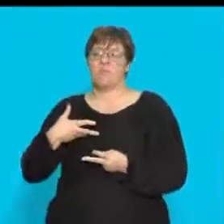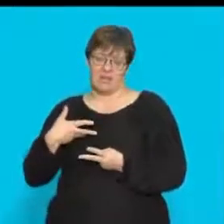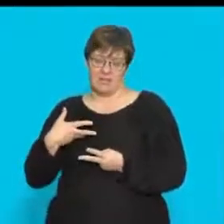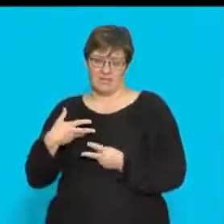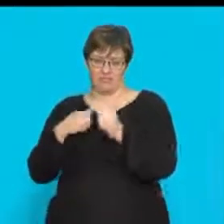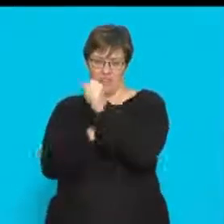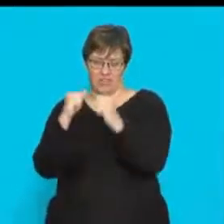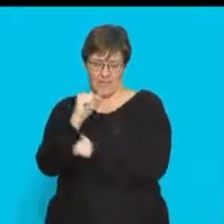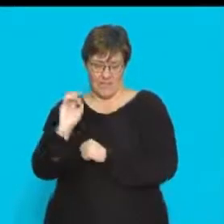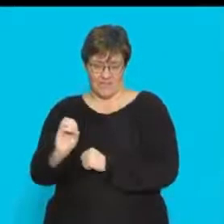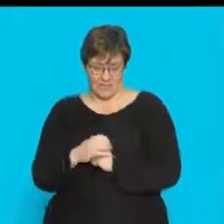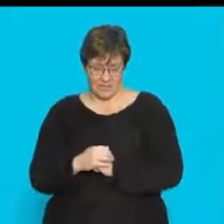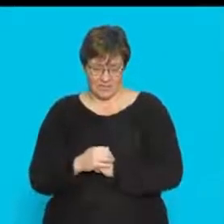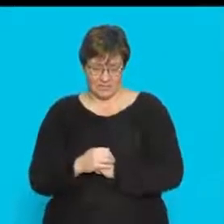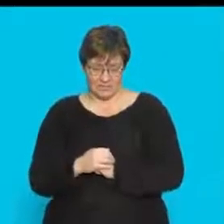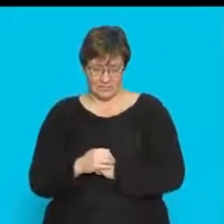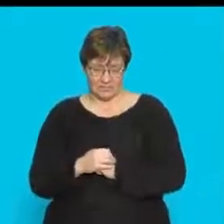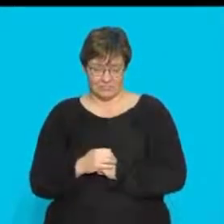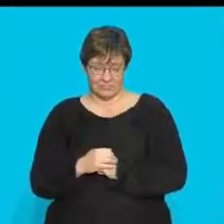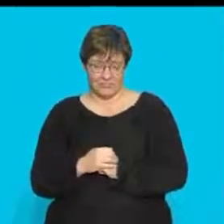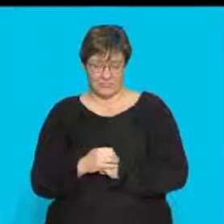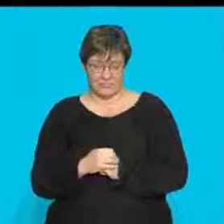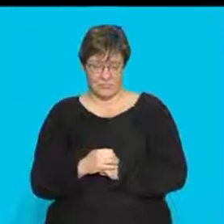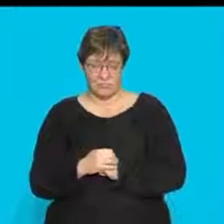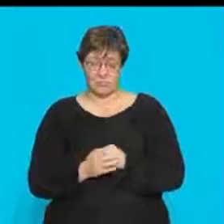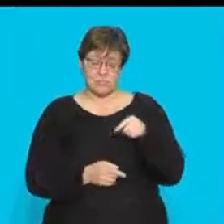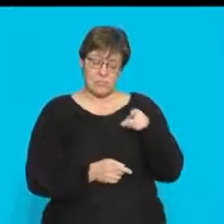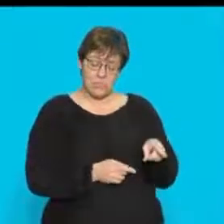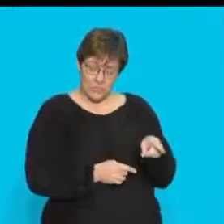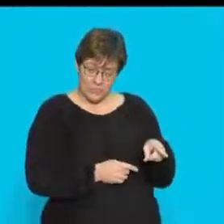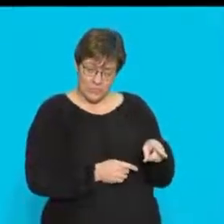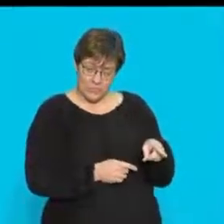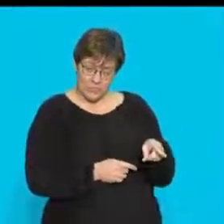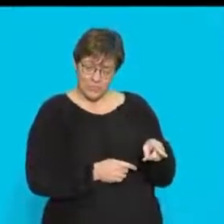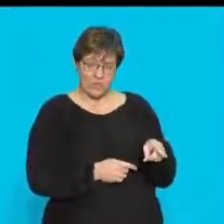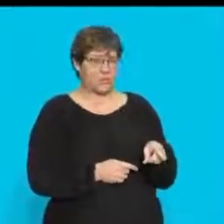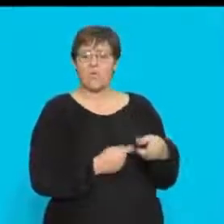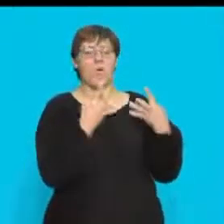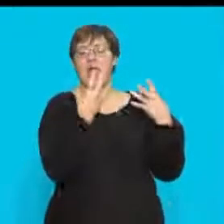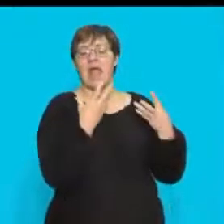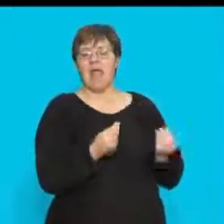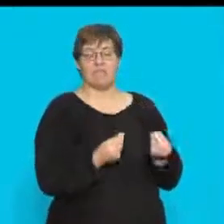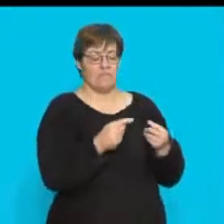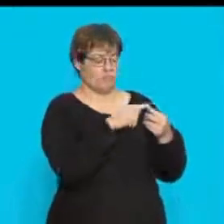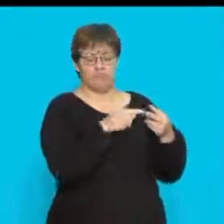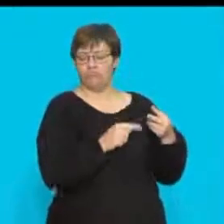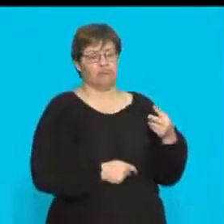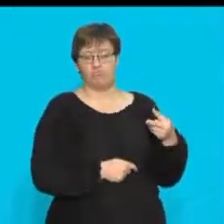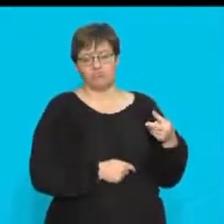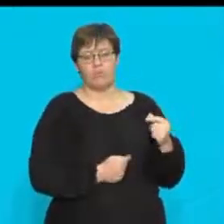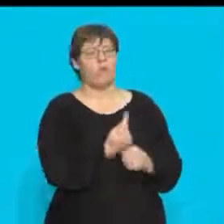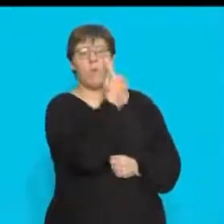and female structures. We'll look at that just now. This, when it comes to